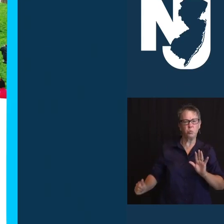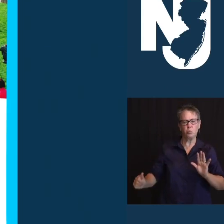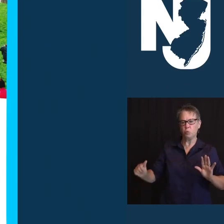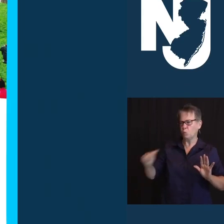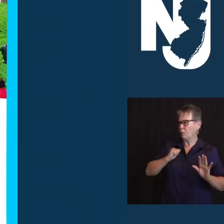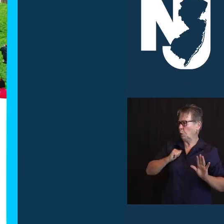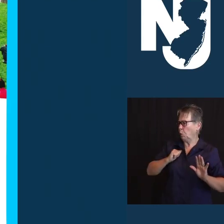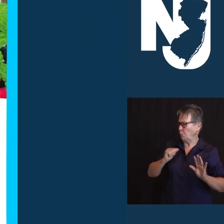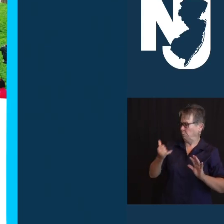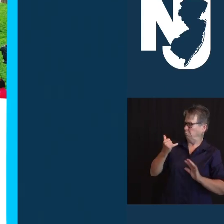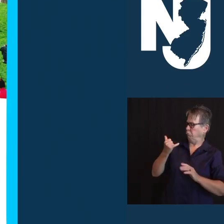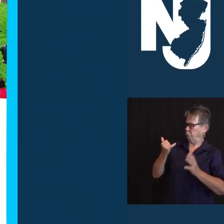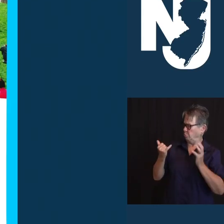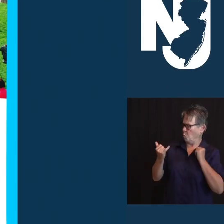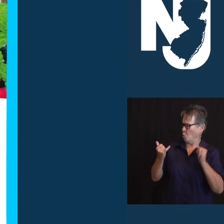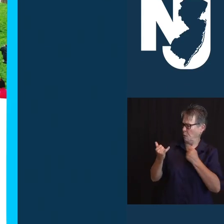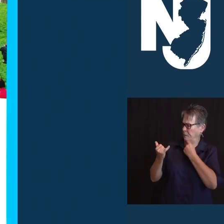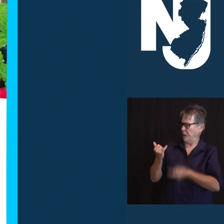to 52%.